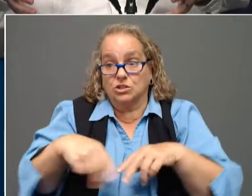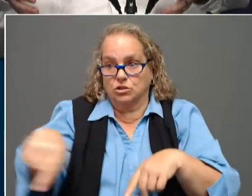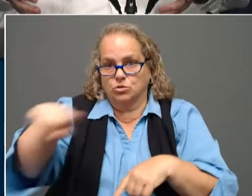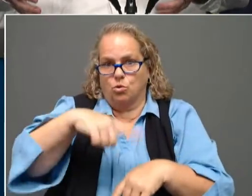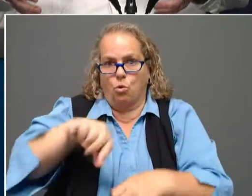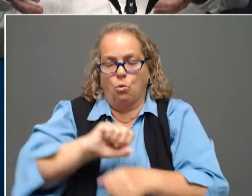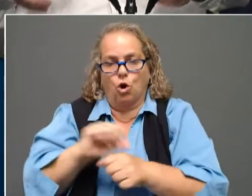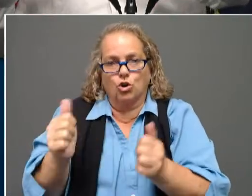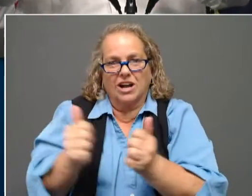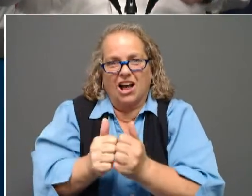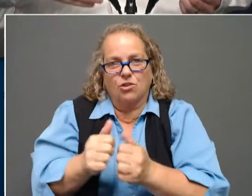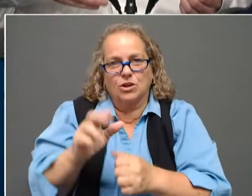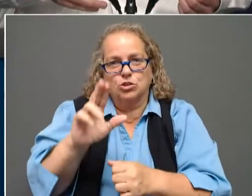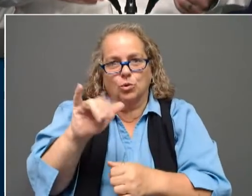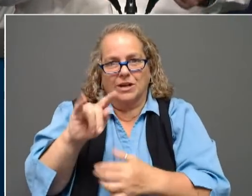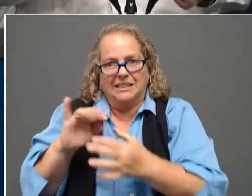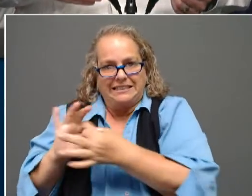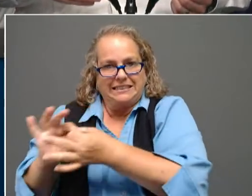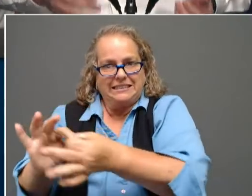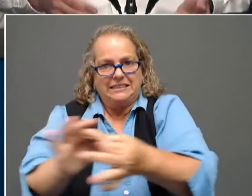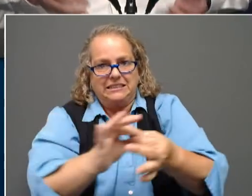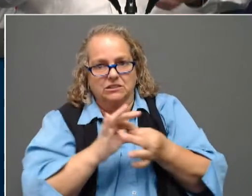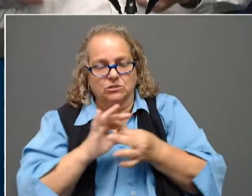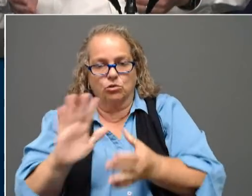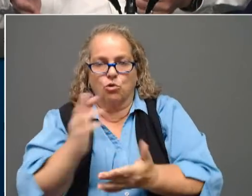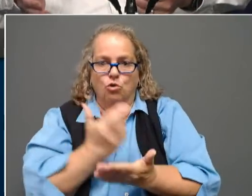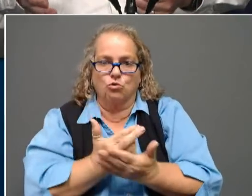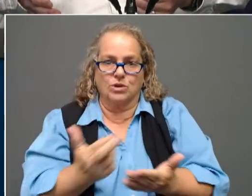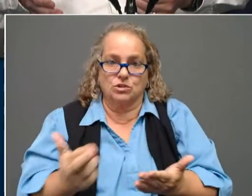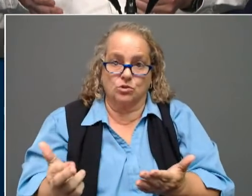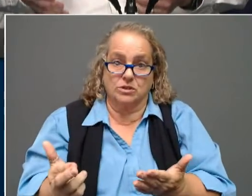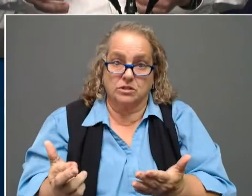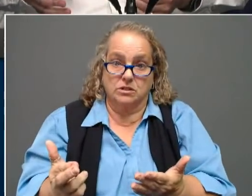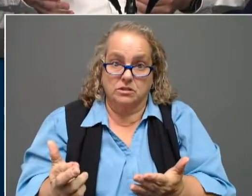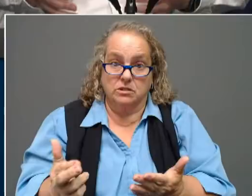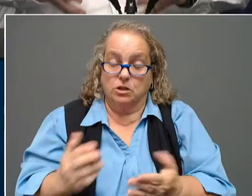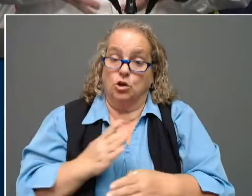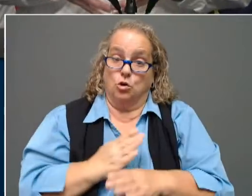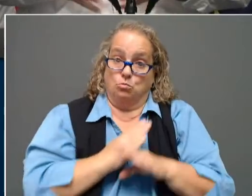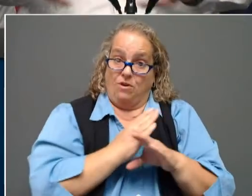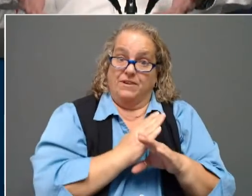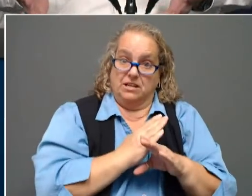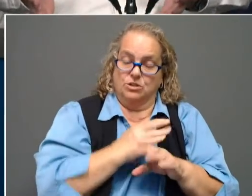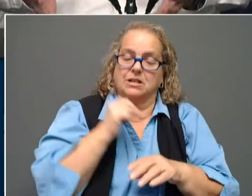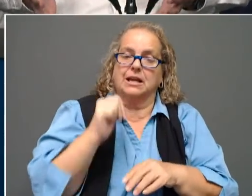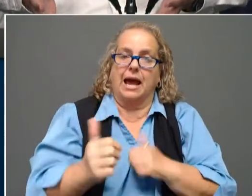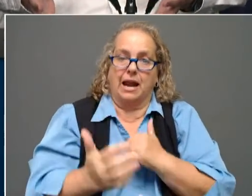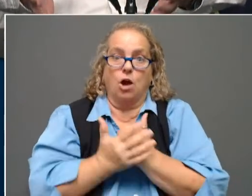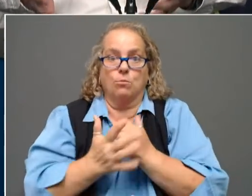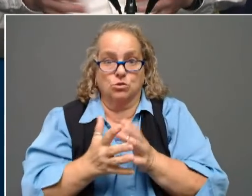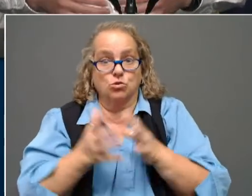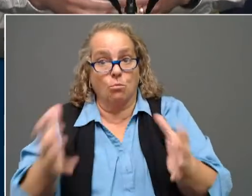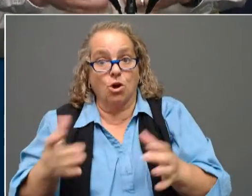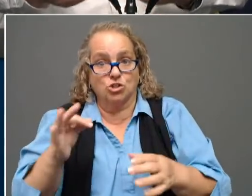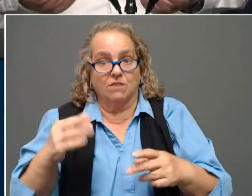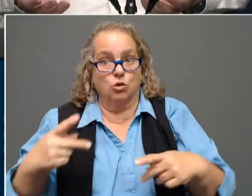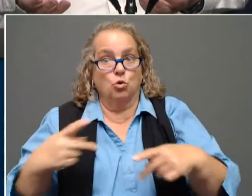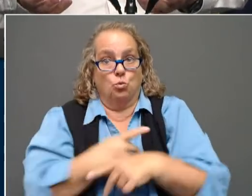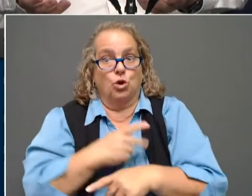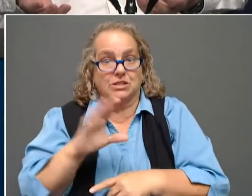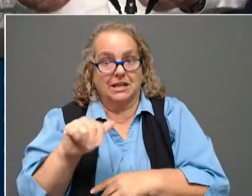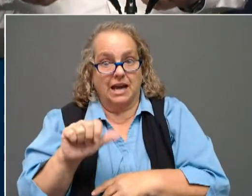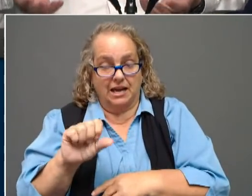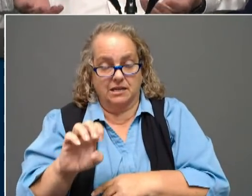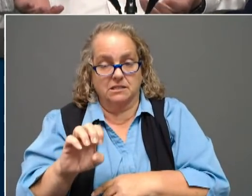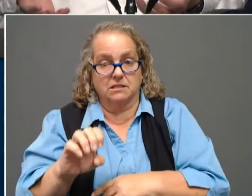and their resources. Here's a time when an ounce of prevention could be worth many pounds of cure. Hospitals in some of the southern states are already bulging